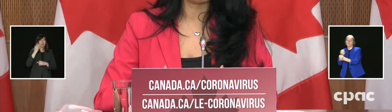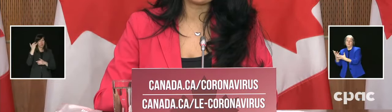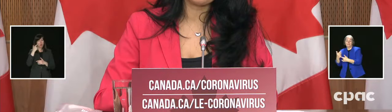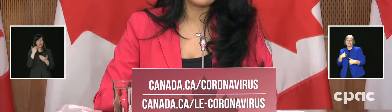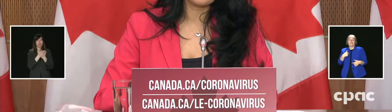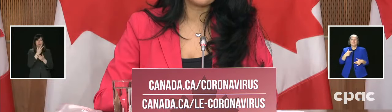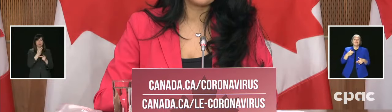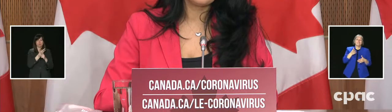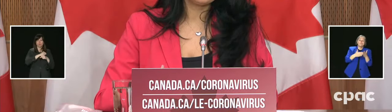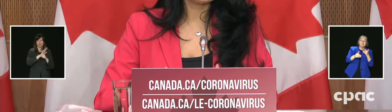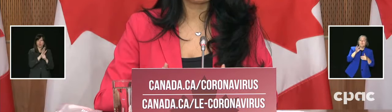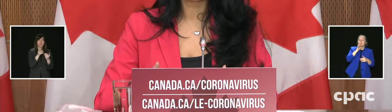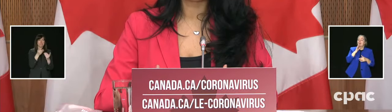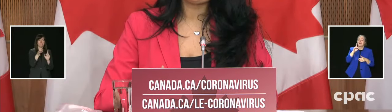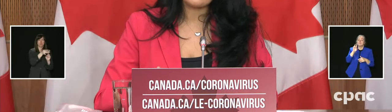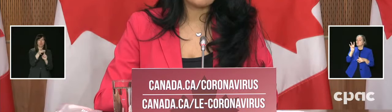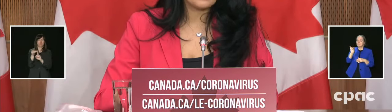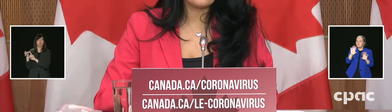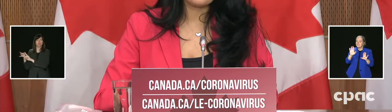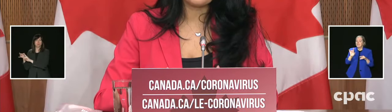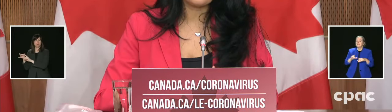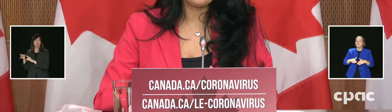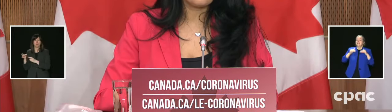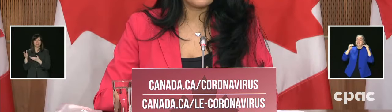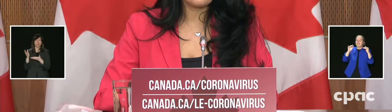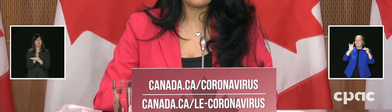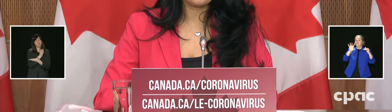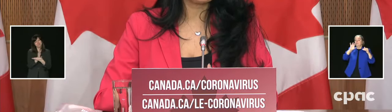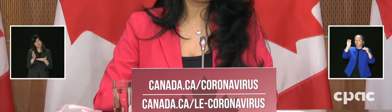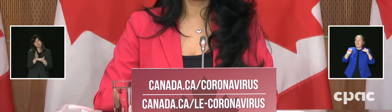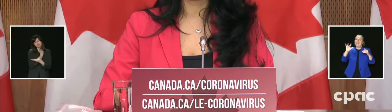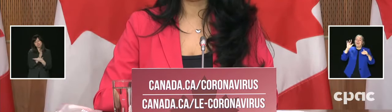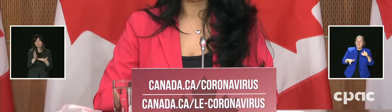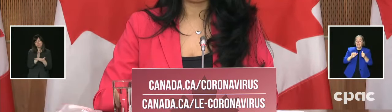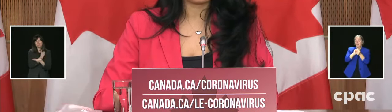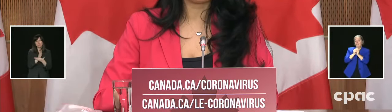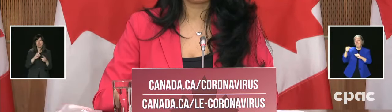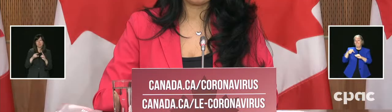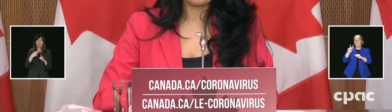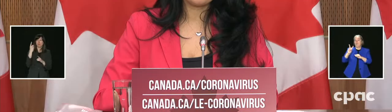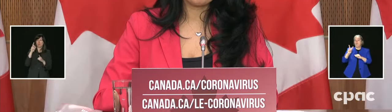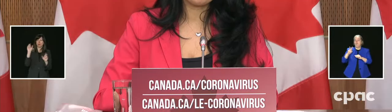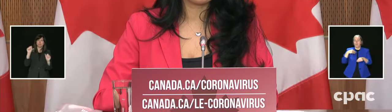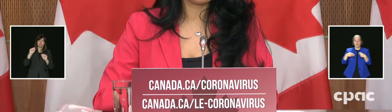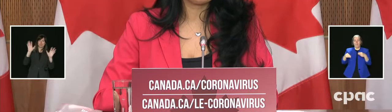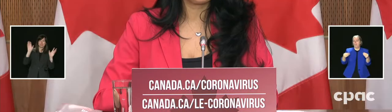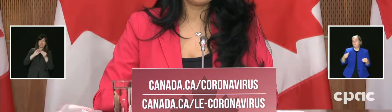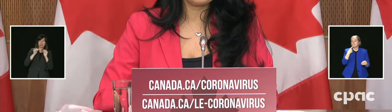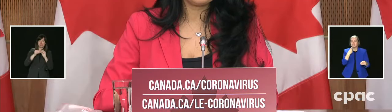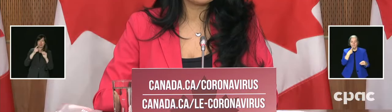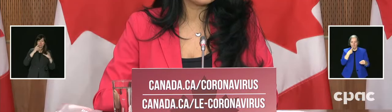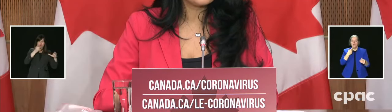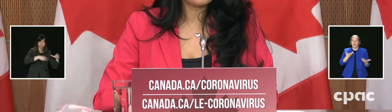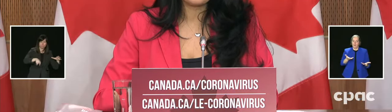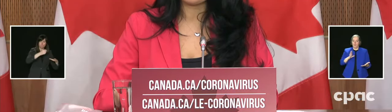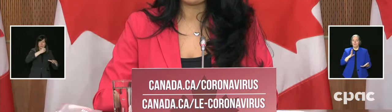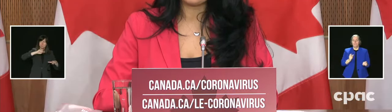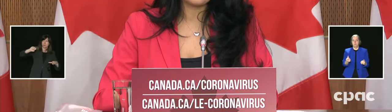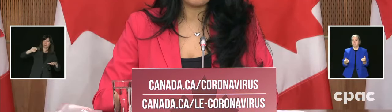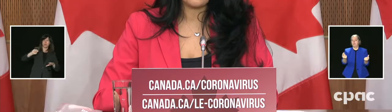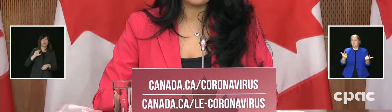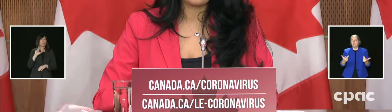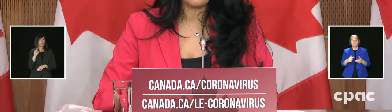very transmissible. So, I mean, it's in that range, but, there really isn't one magic number for herd immunity, as we said, because